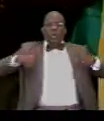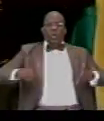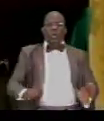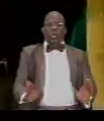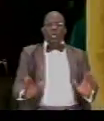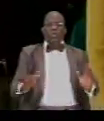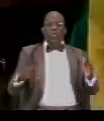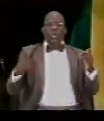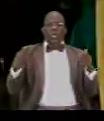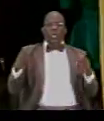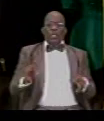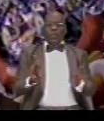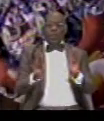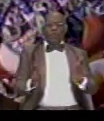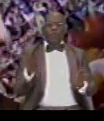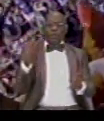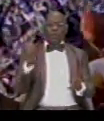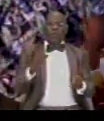God say,